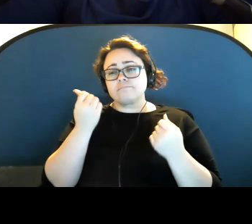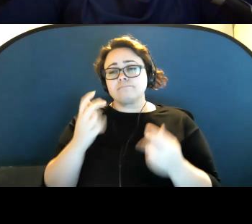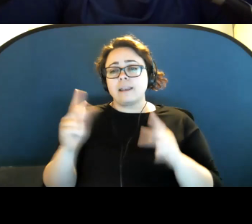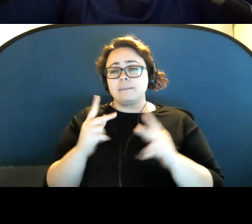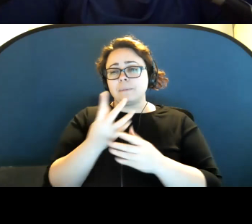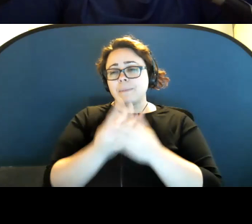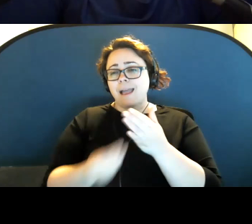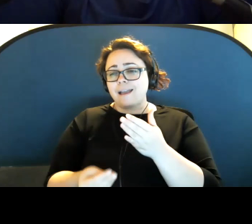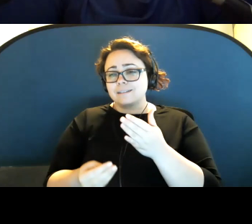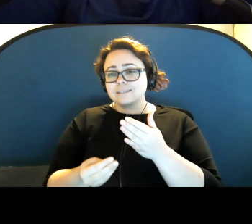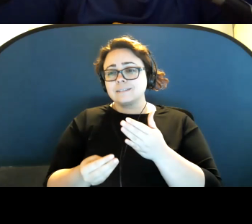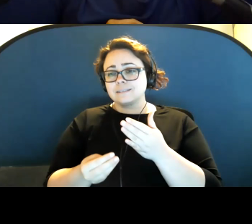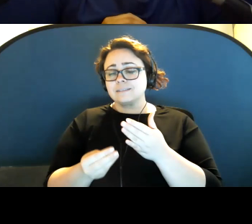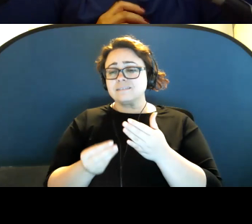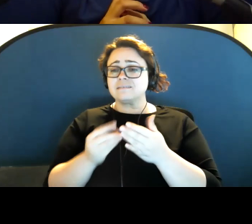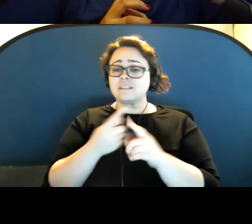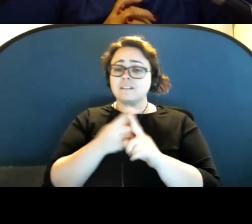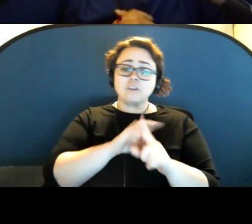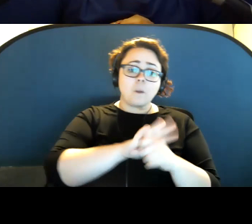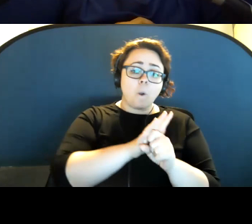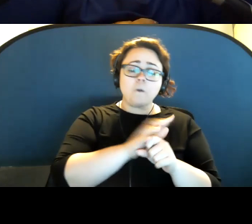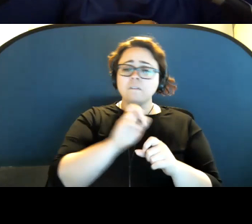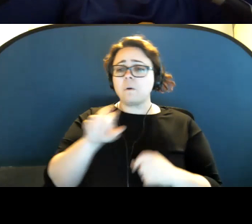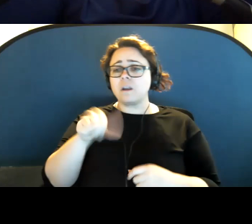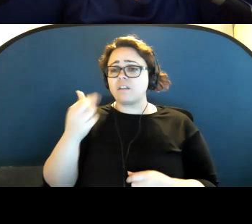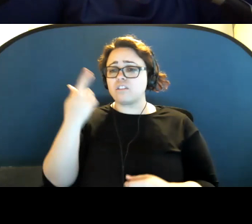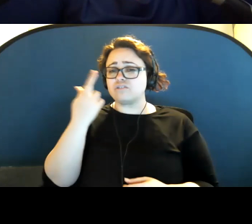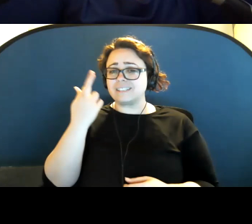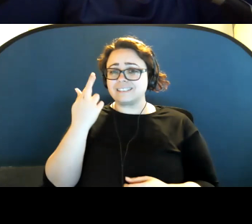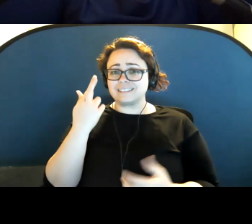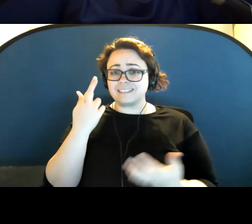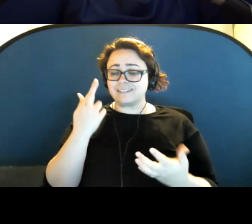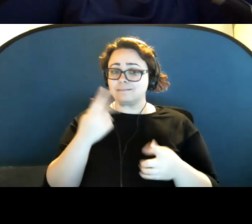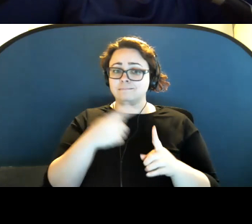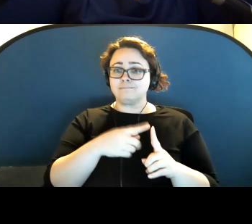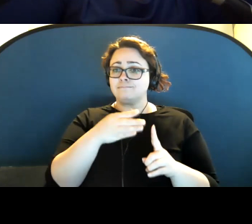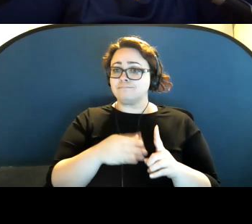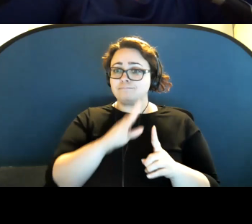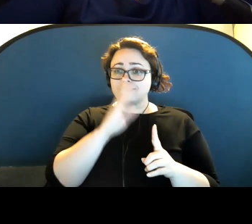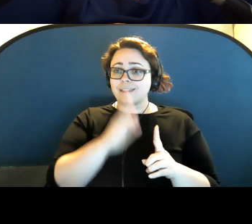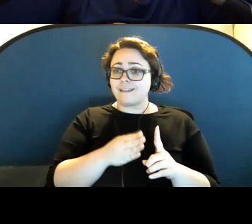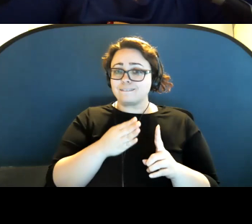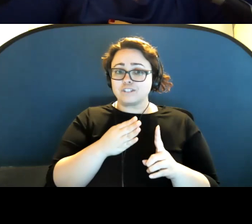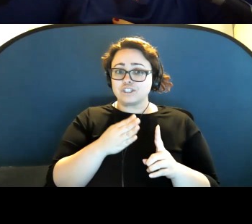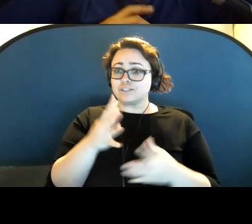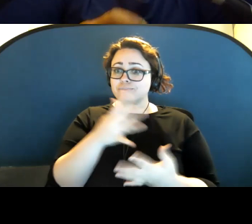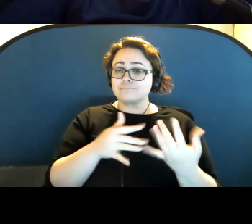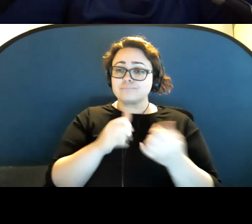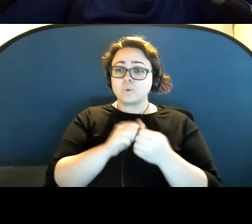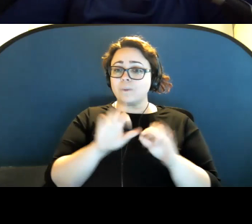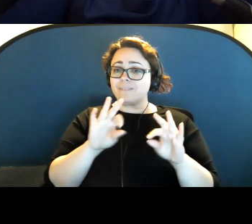or something else and have been unable to spend time with their families in their last days or even